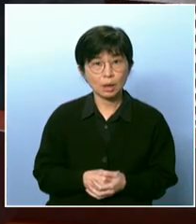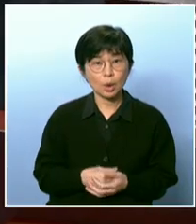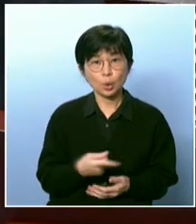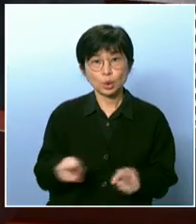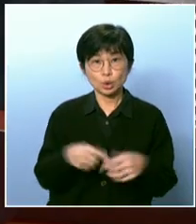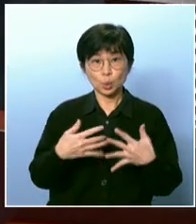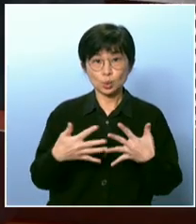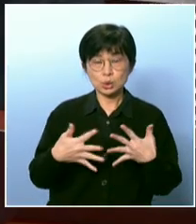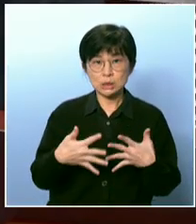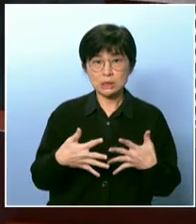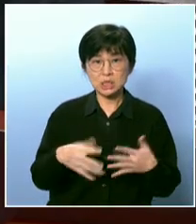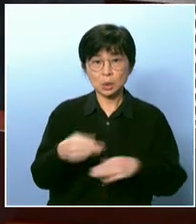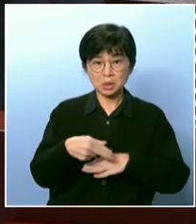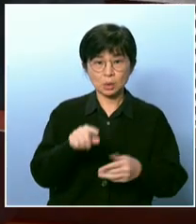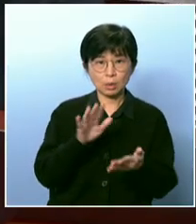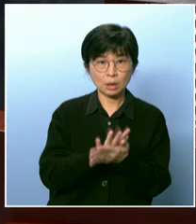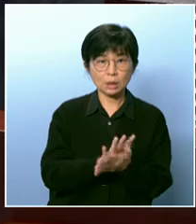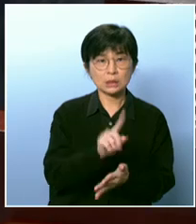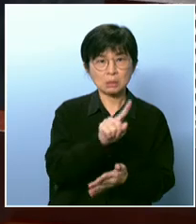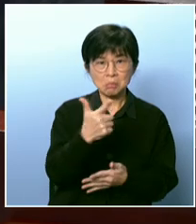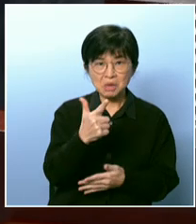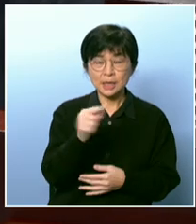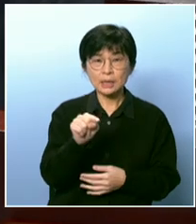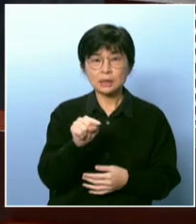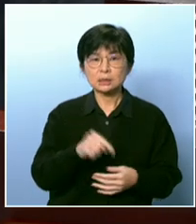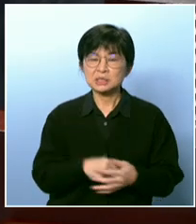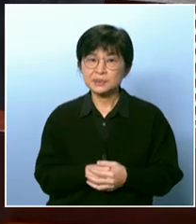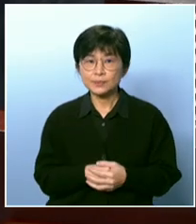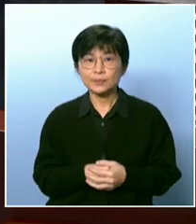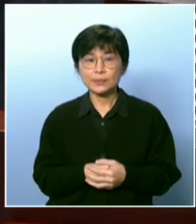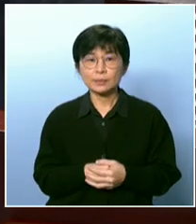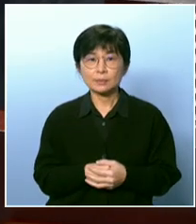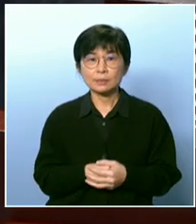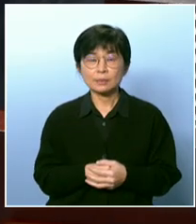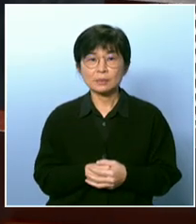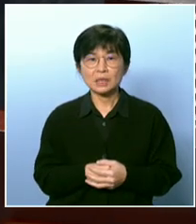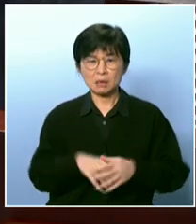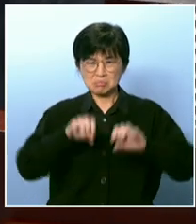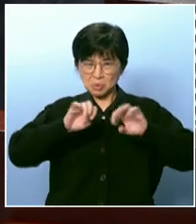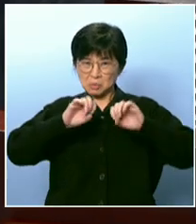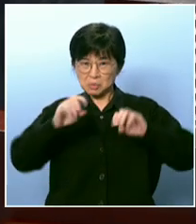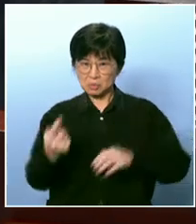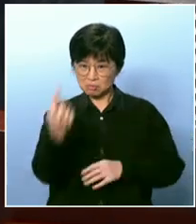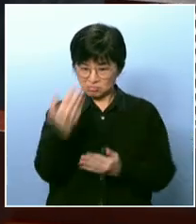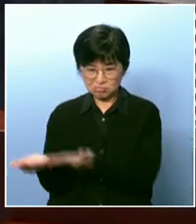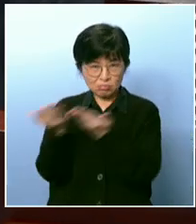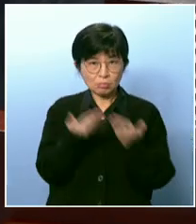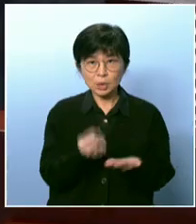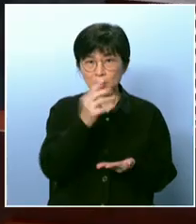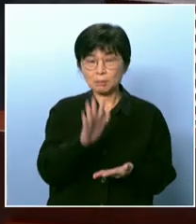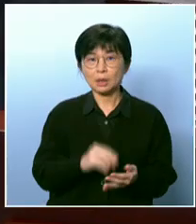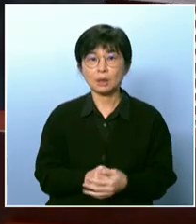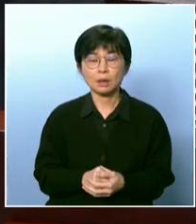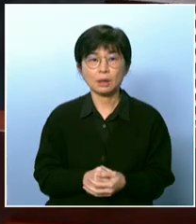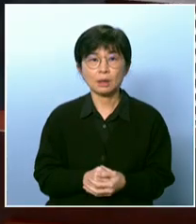consideration behind? Also, As I said, this is a program that's been running